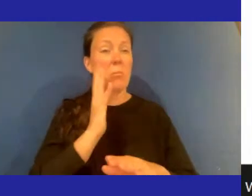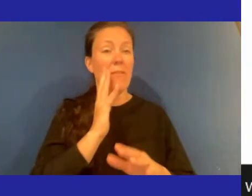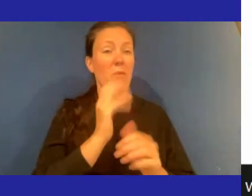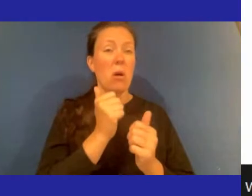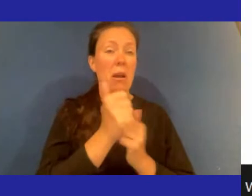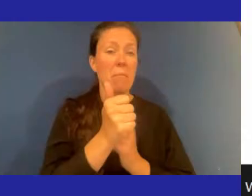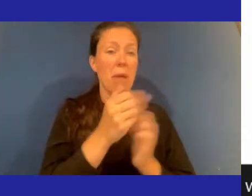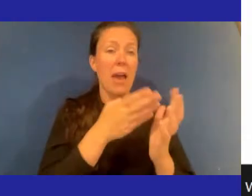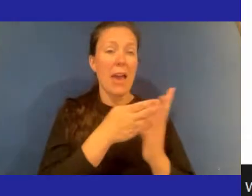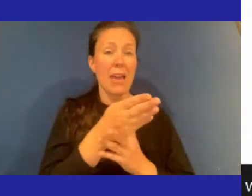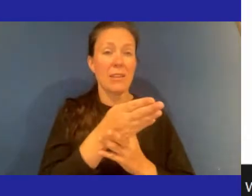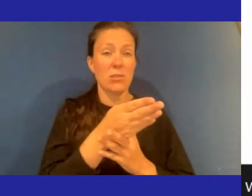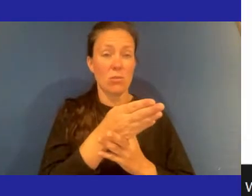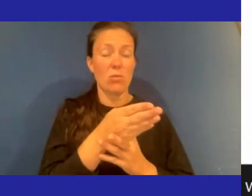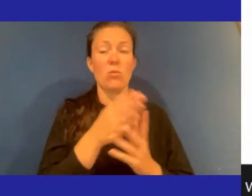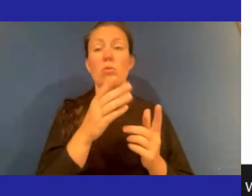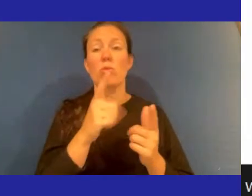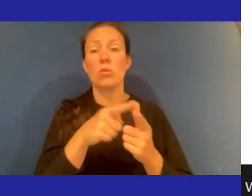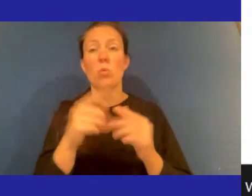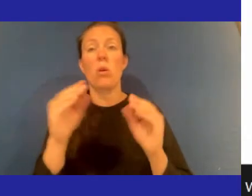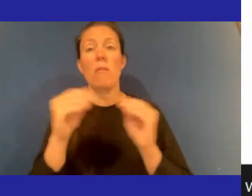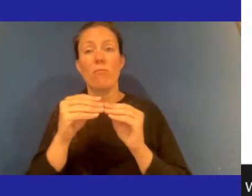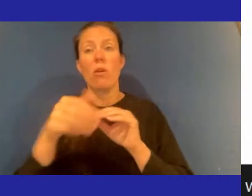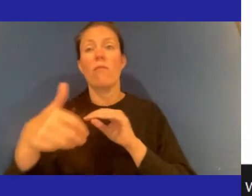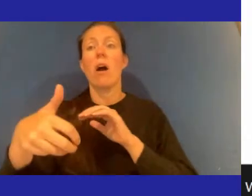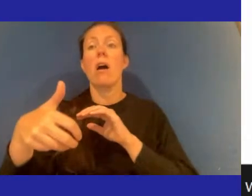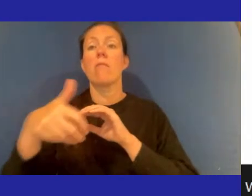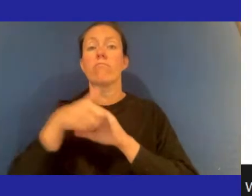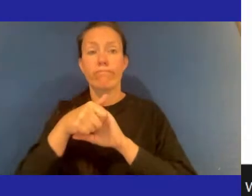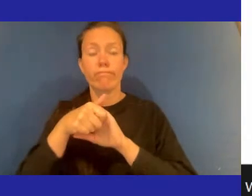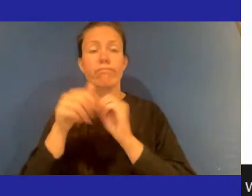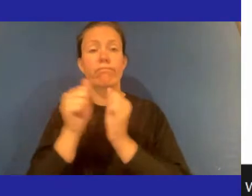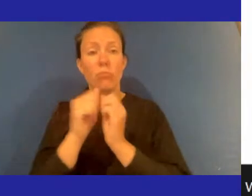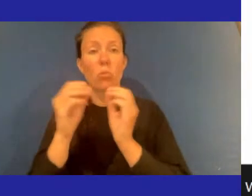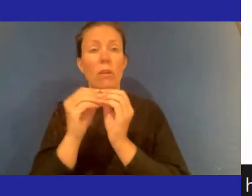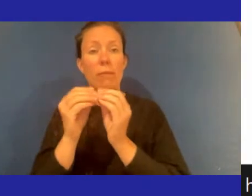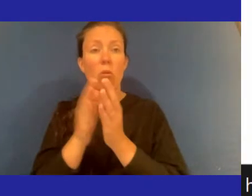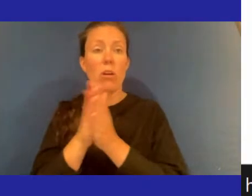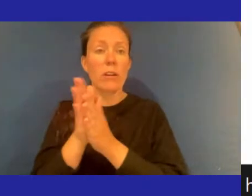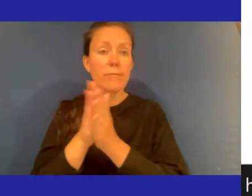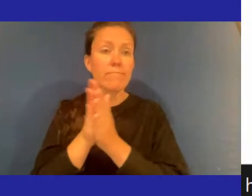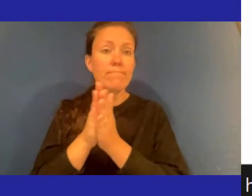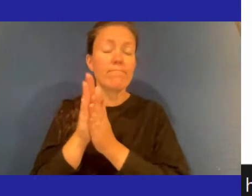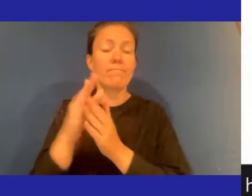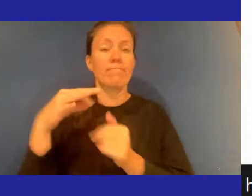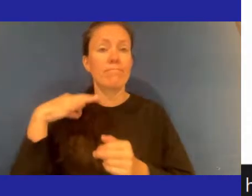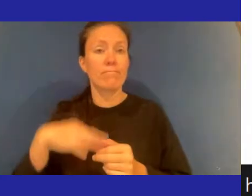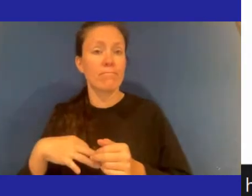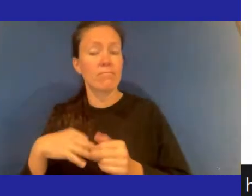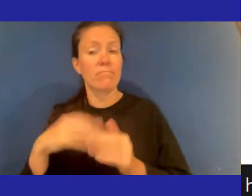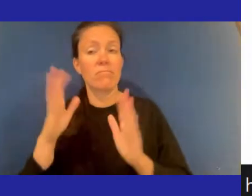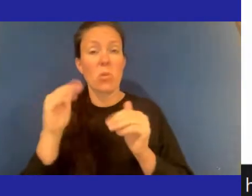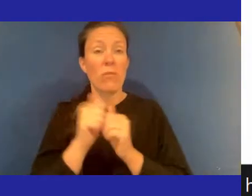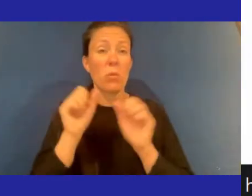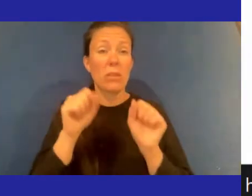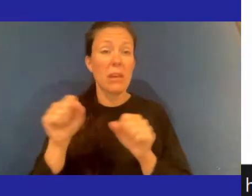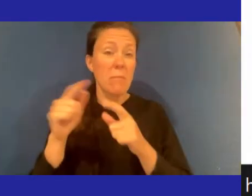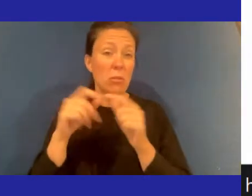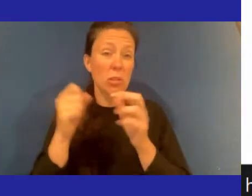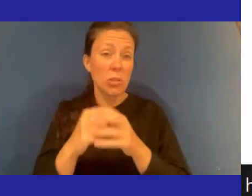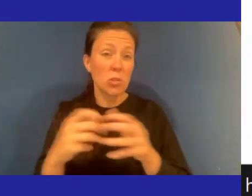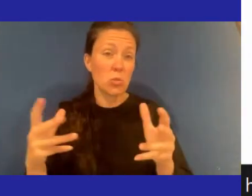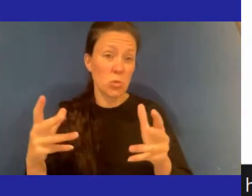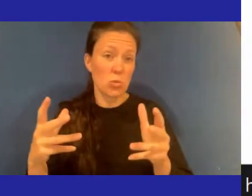to more of a partnership with incentives and hopefully ability to grow and